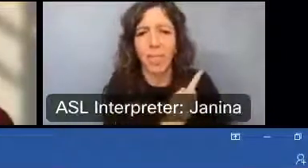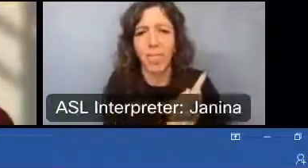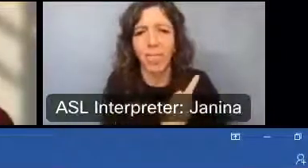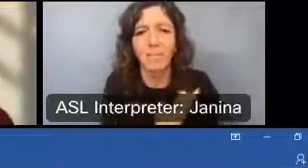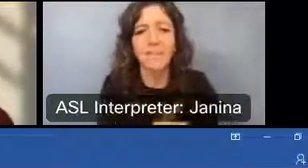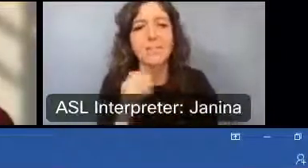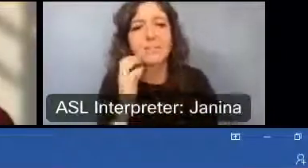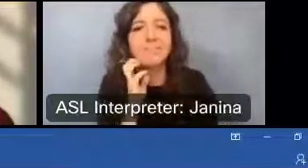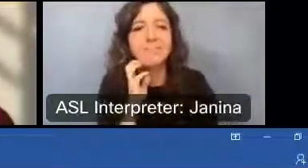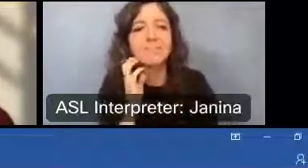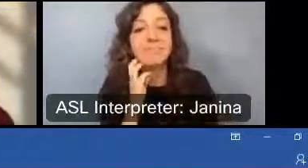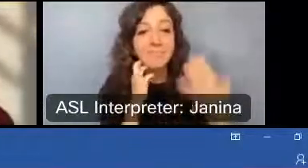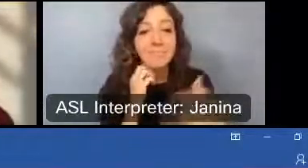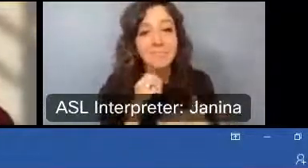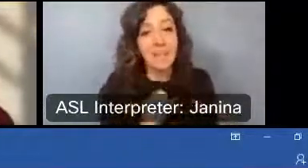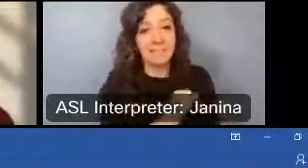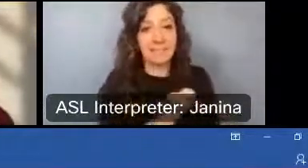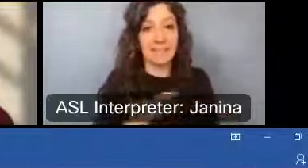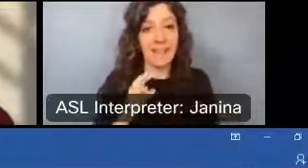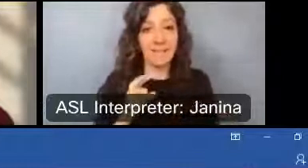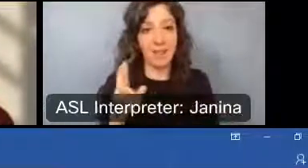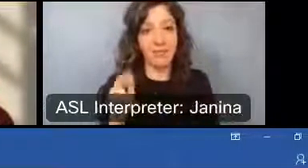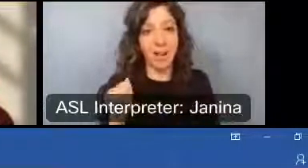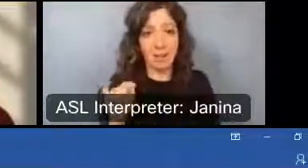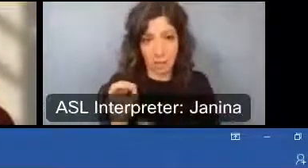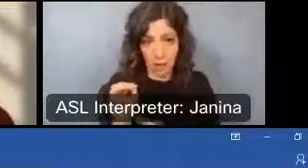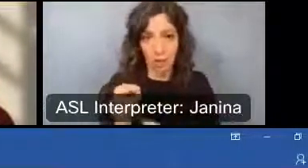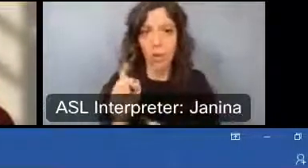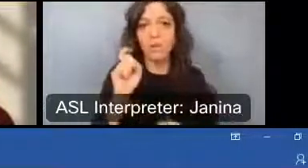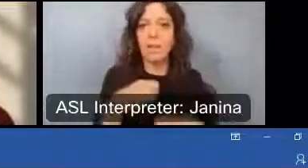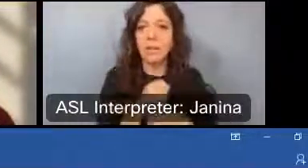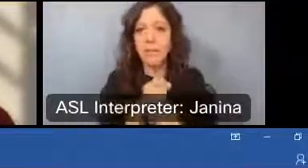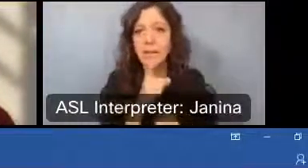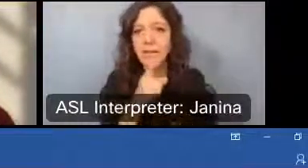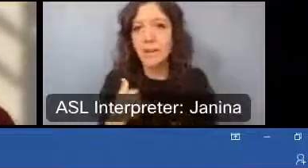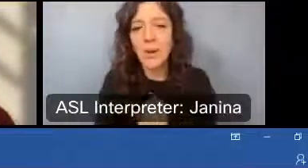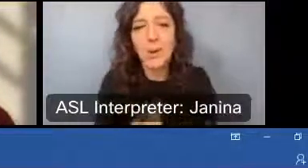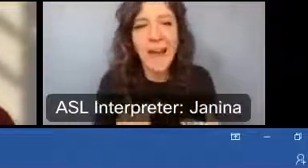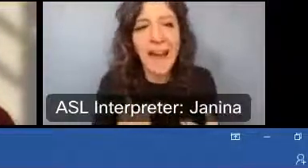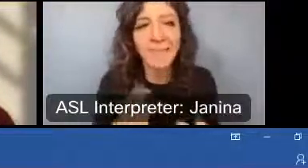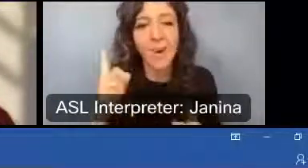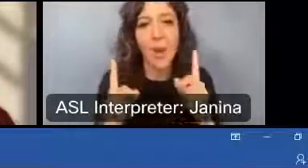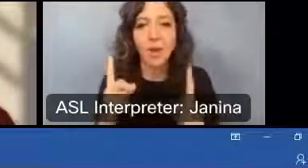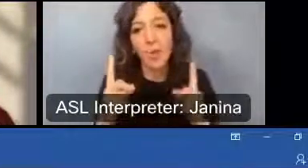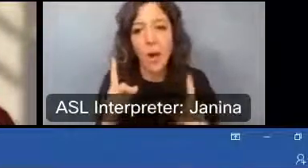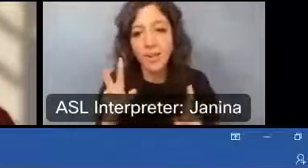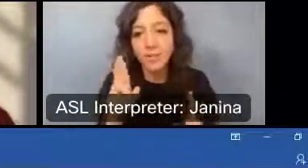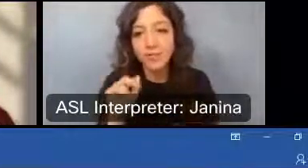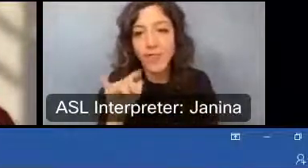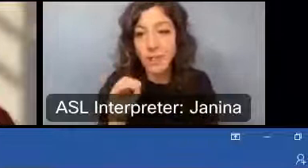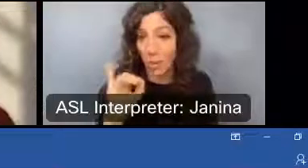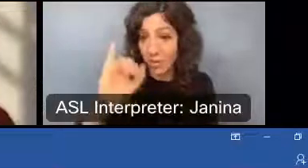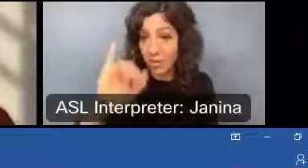is the staffing ratio. We just need something that indicates that it's going to be at a 1-to-1 ratio. I know that's a big discussion that came up yesterday during the employment